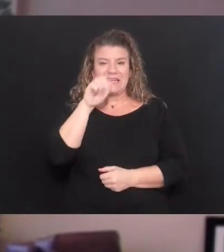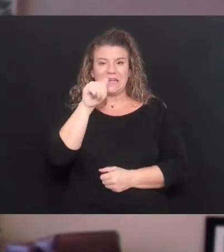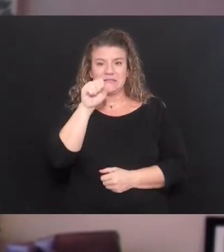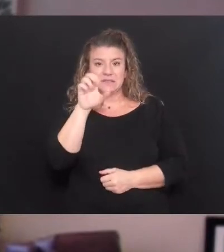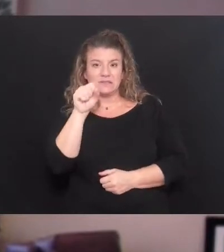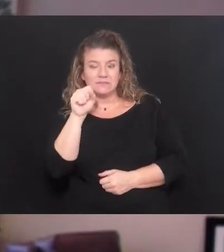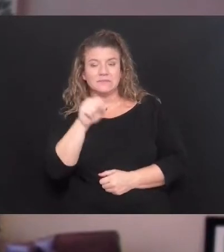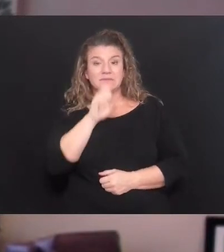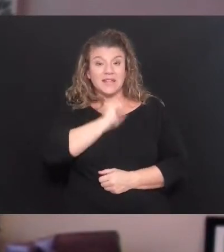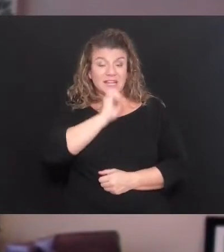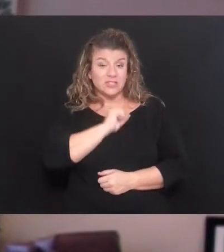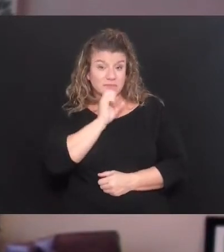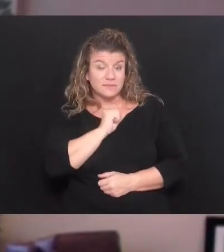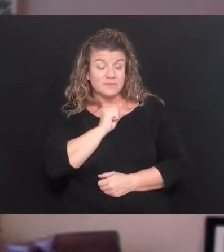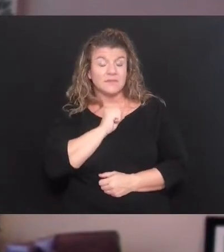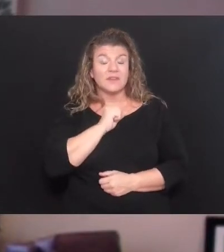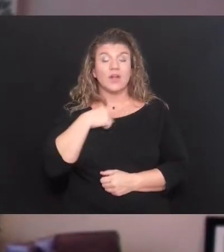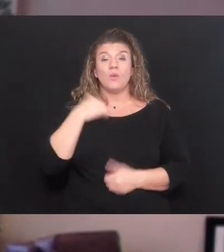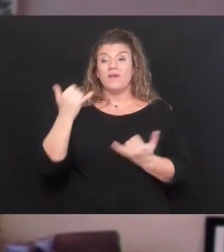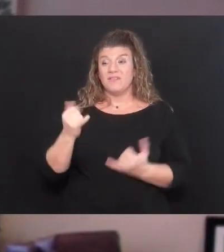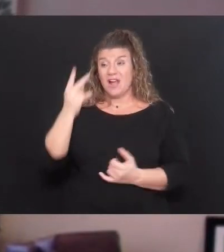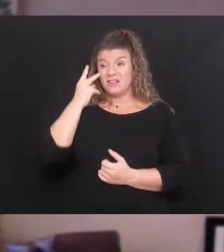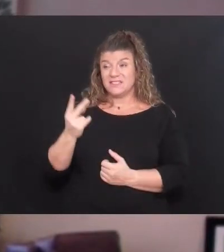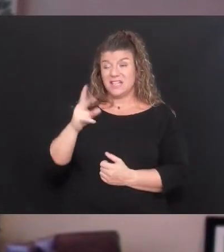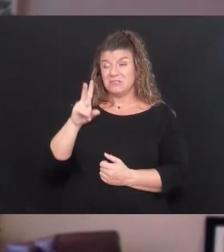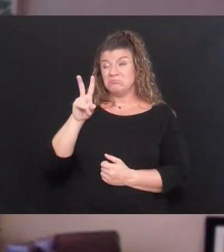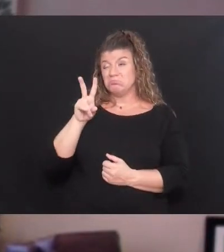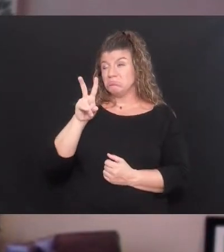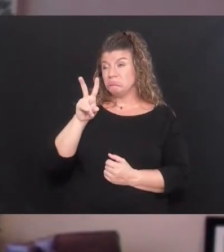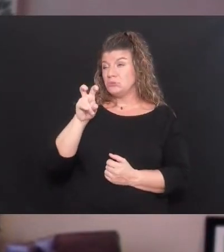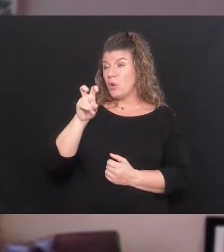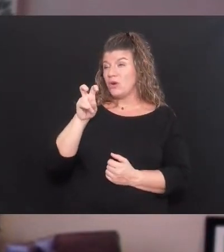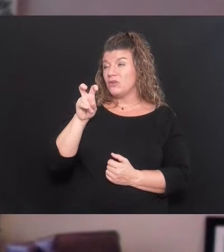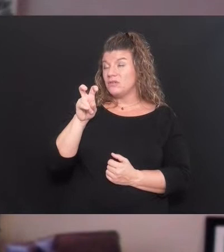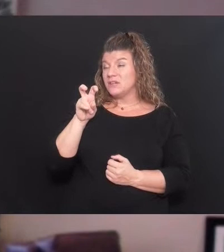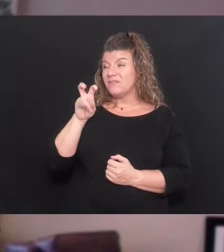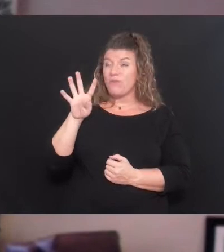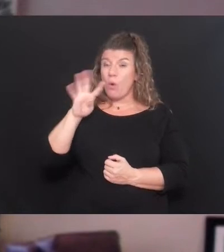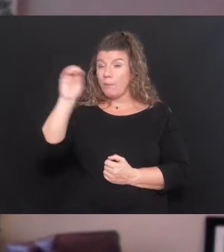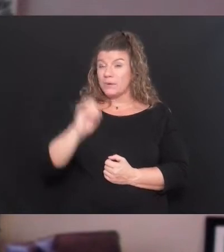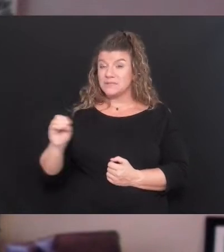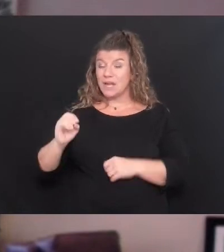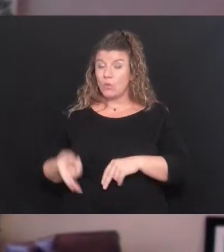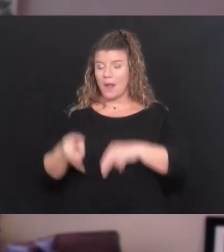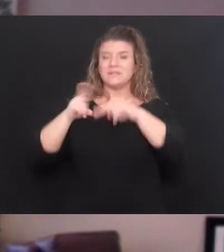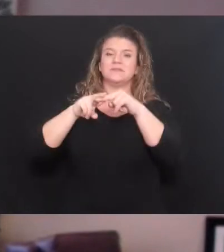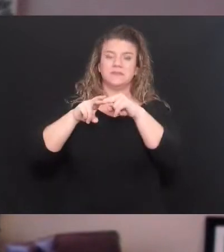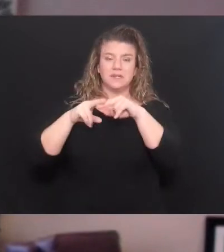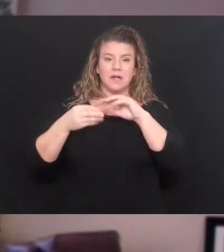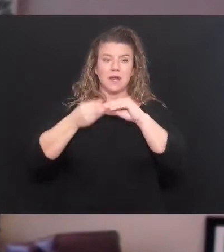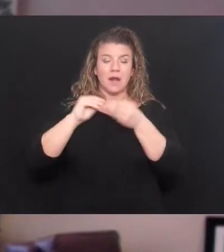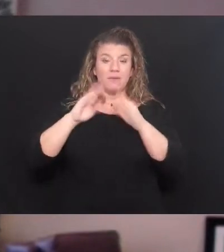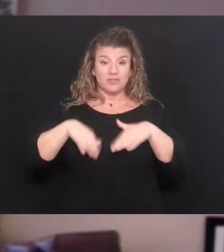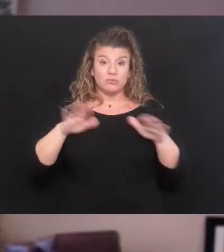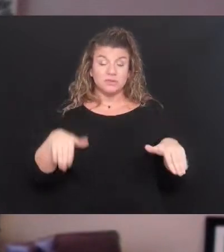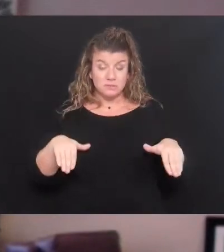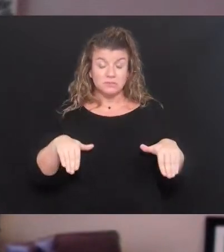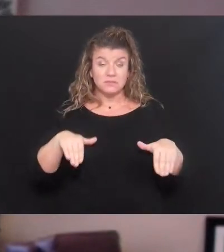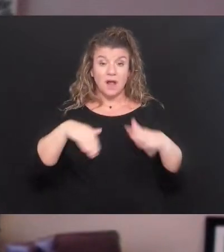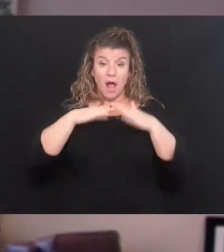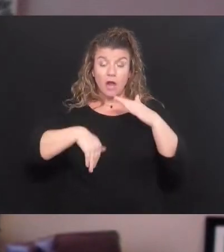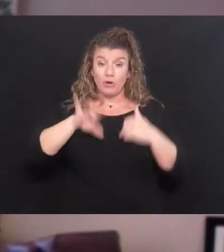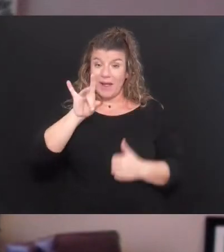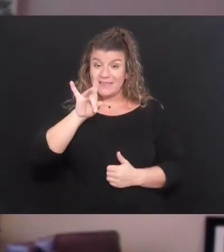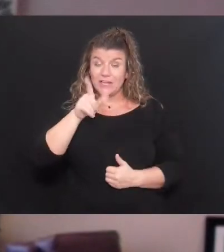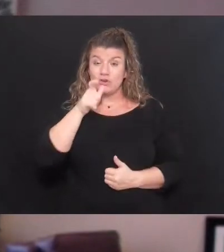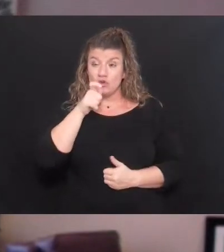aged people. We have seen about a 254% or more rise in the number of children 0 to 18 that